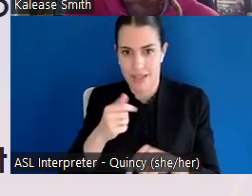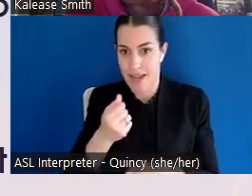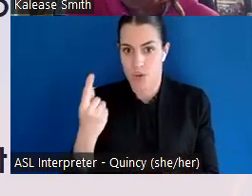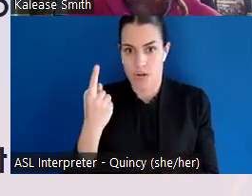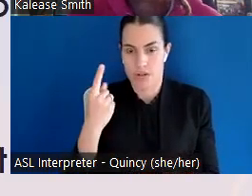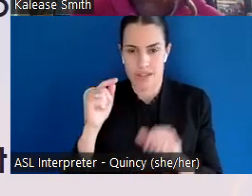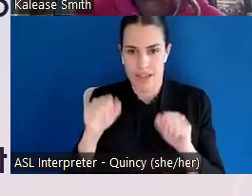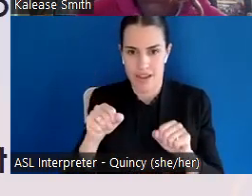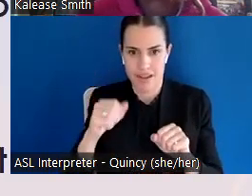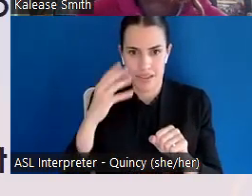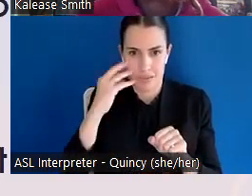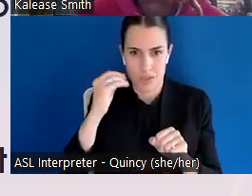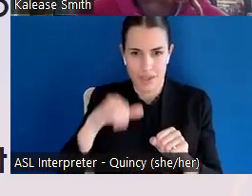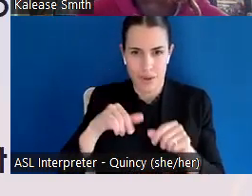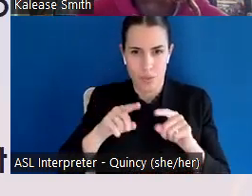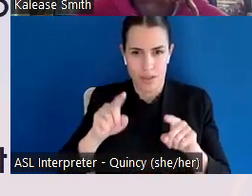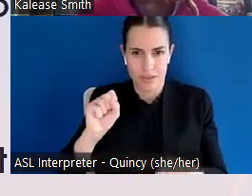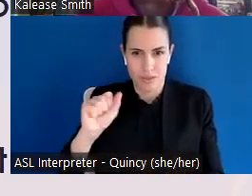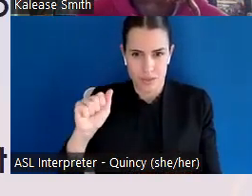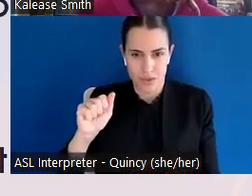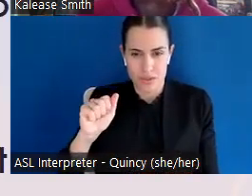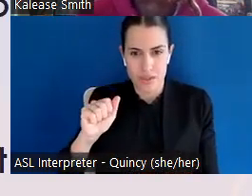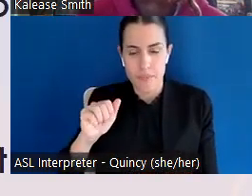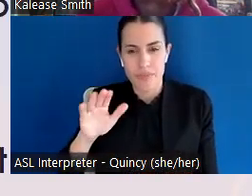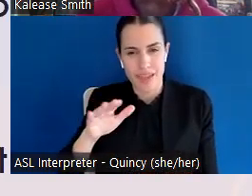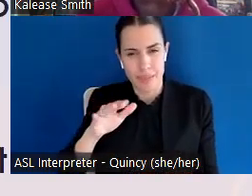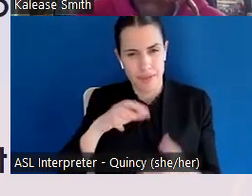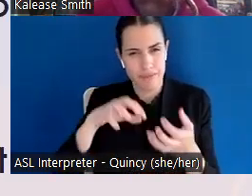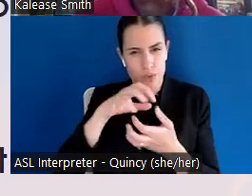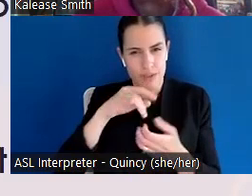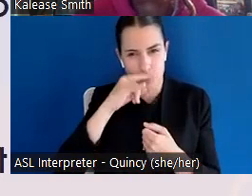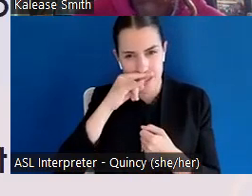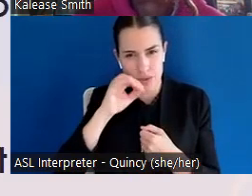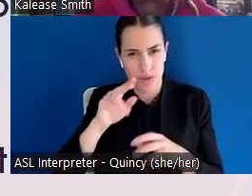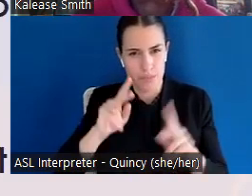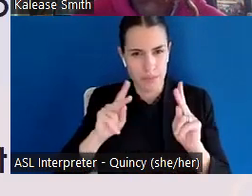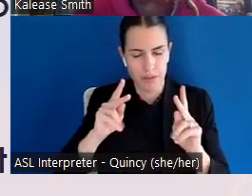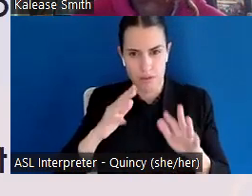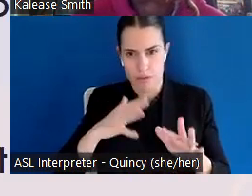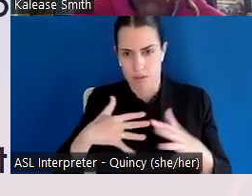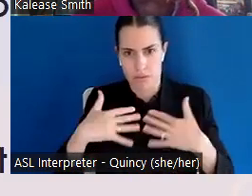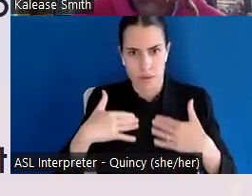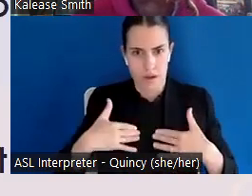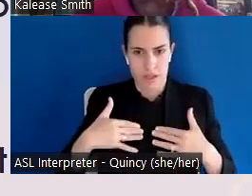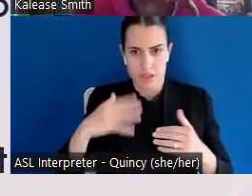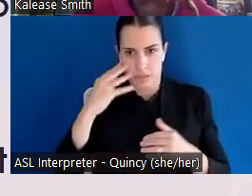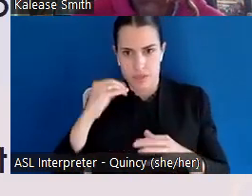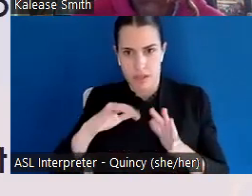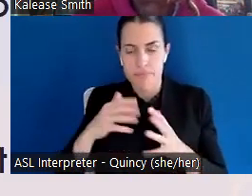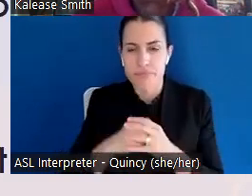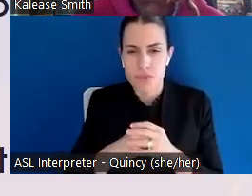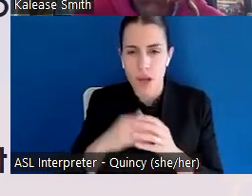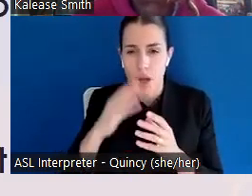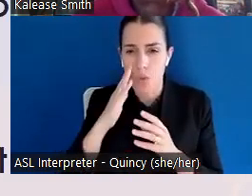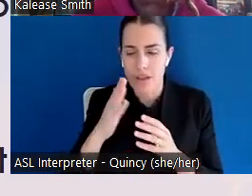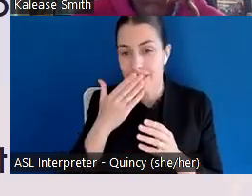add to this. I'm going to give folks here a couple minutes if they'd like to add anything to the chat or the Q&A section before I move on to our next theme, but thank